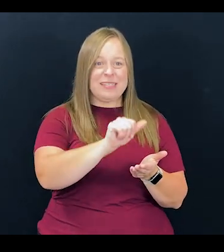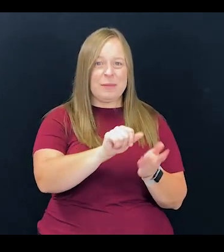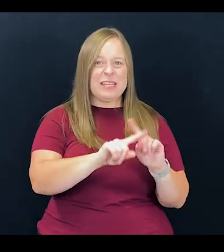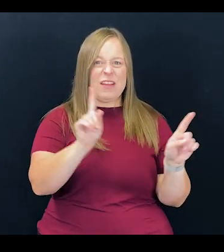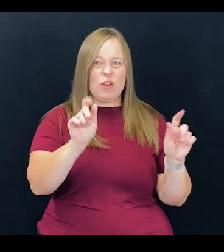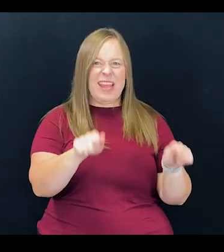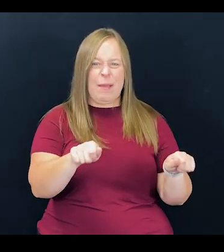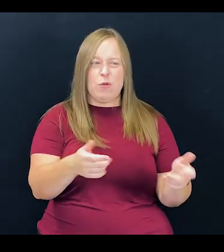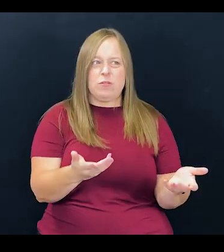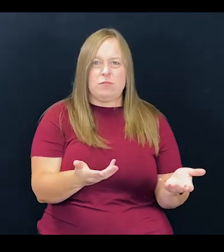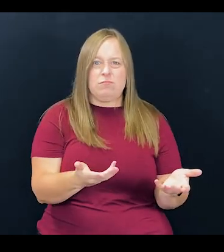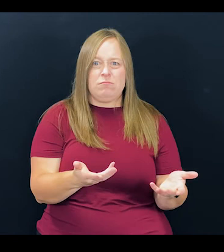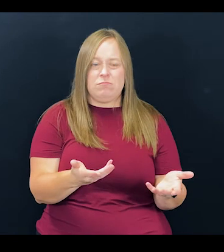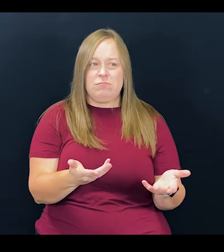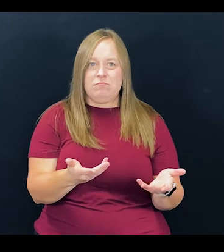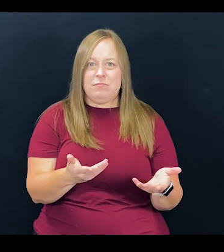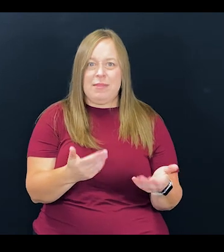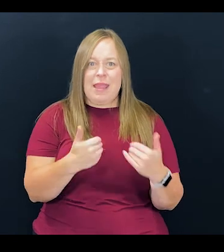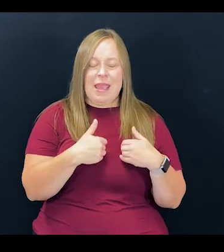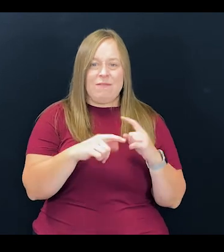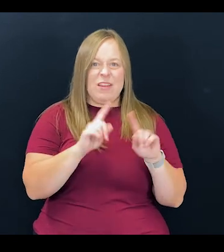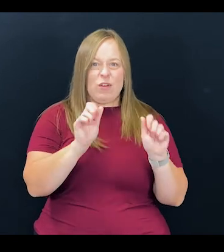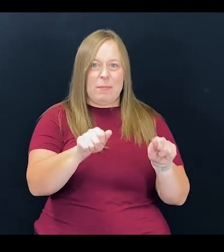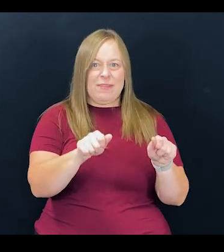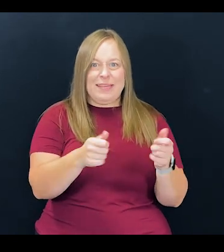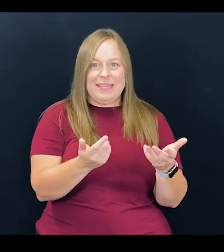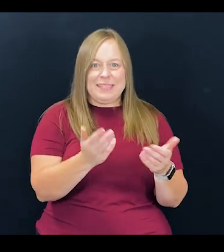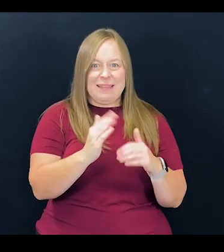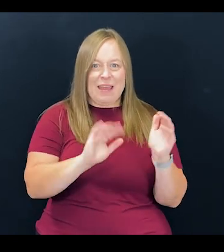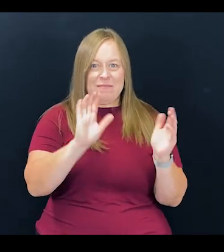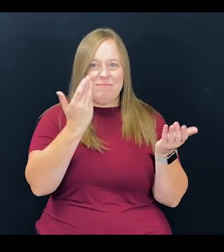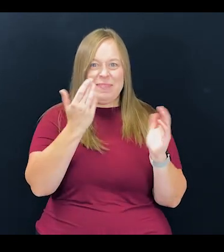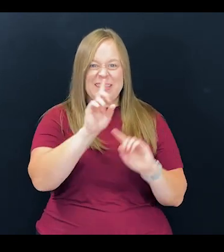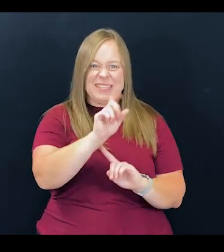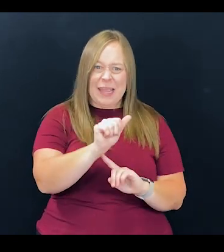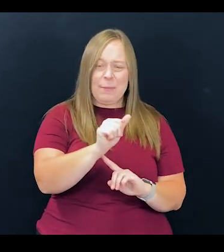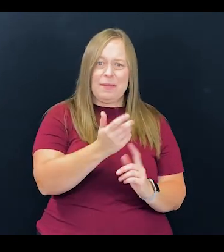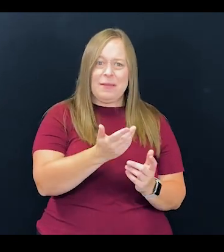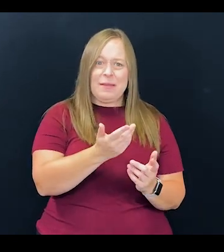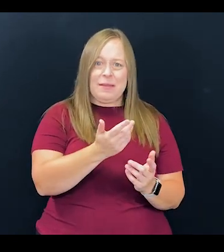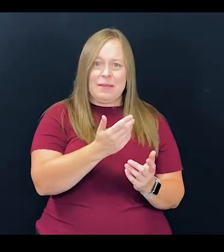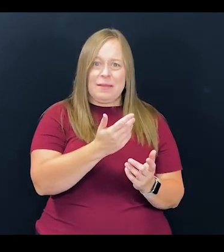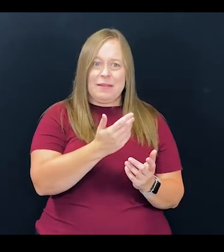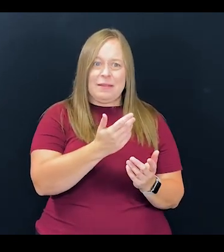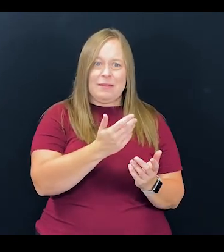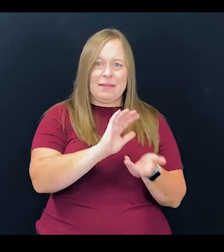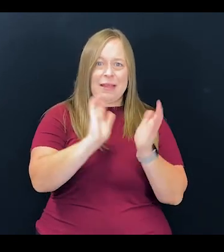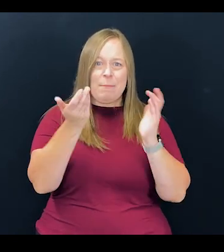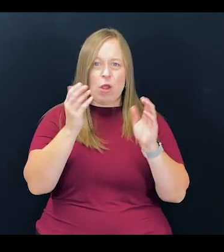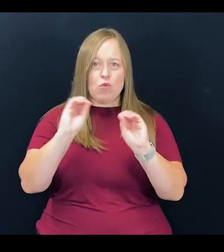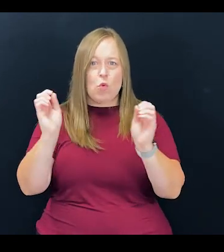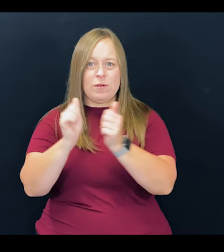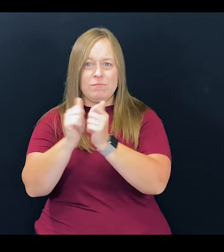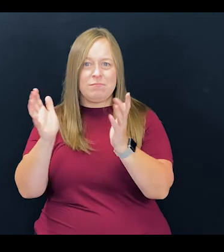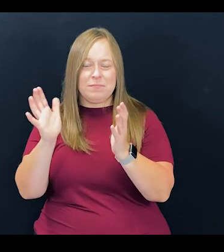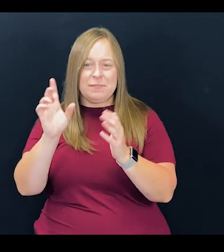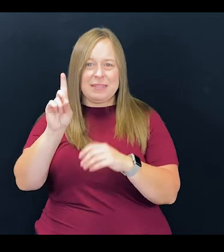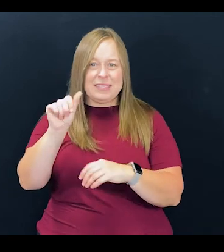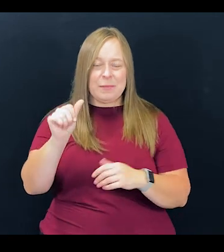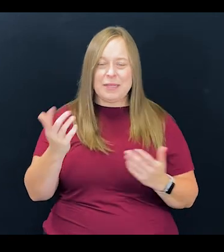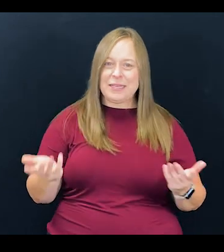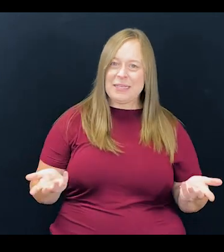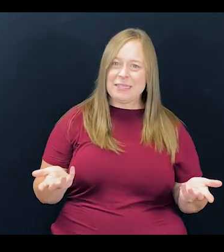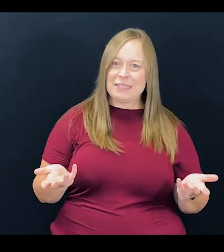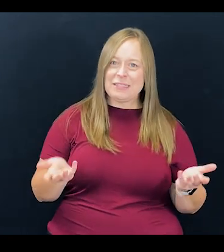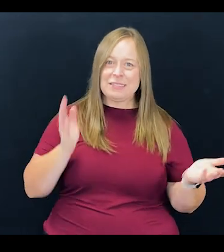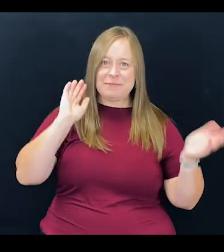because they are differently abled, right? They have different abilities and disabilities on the one end, perhaps